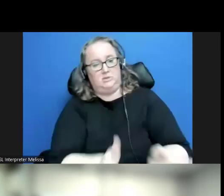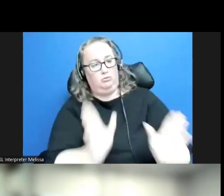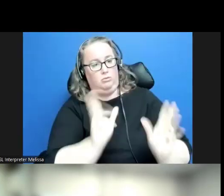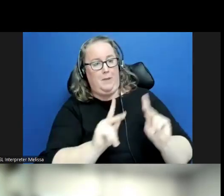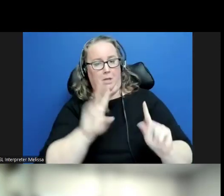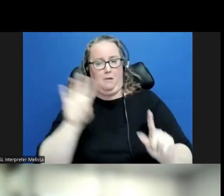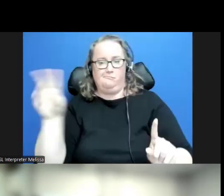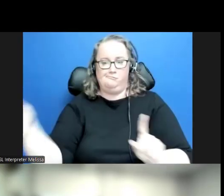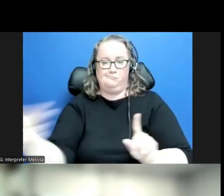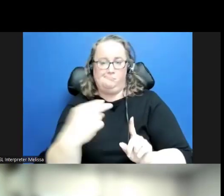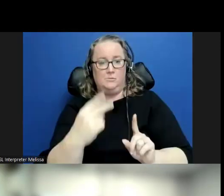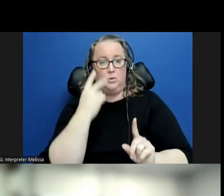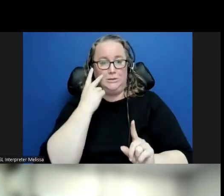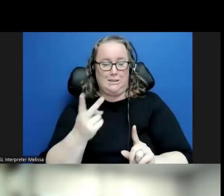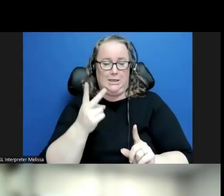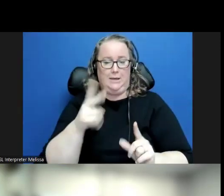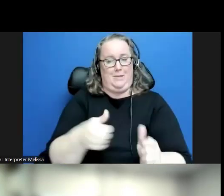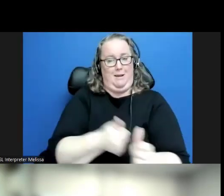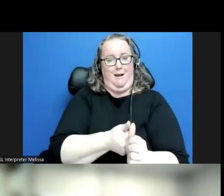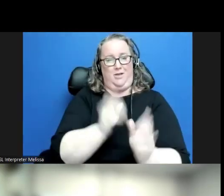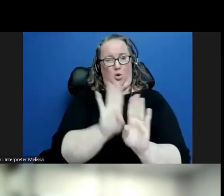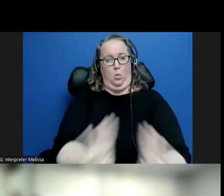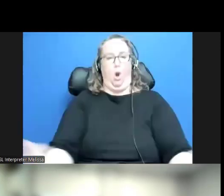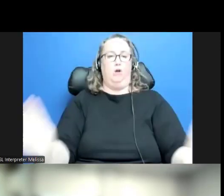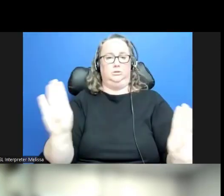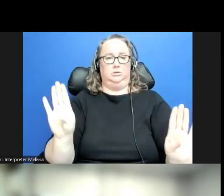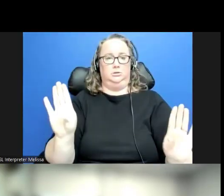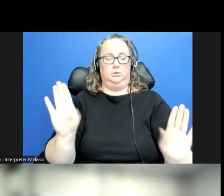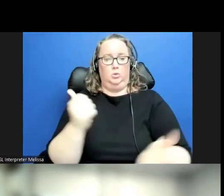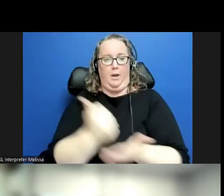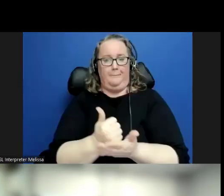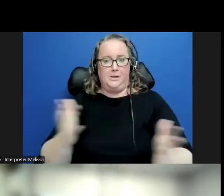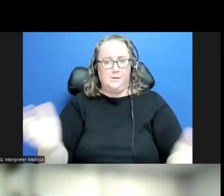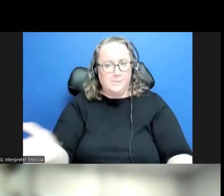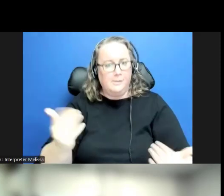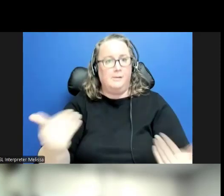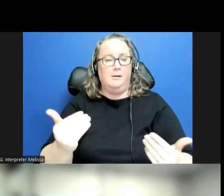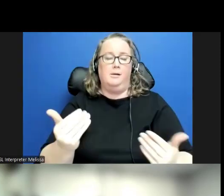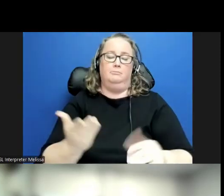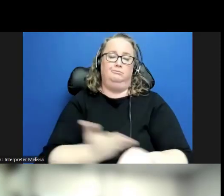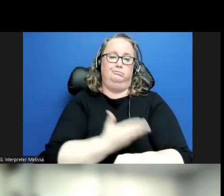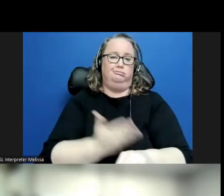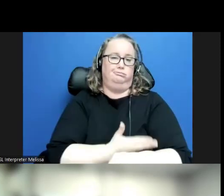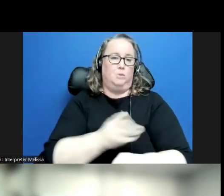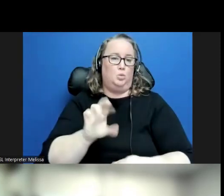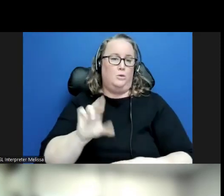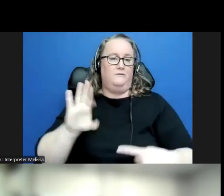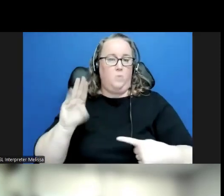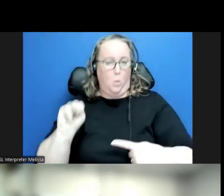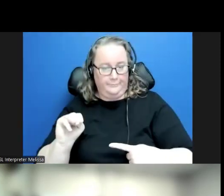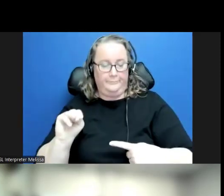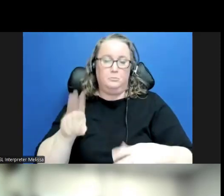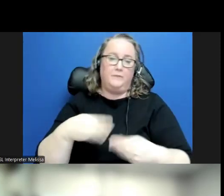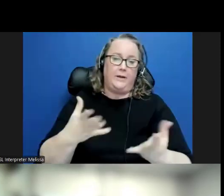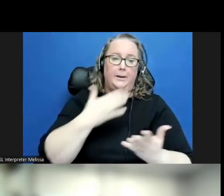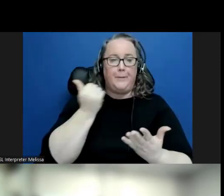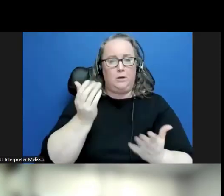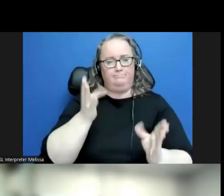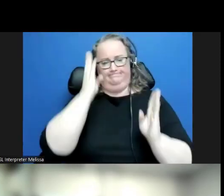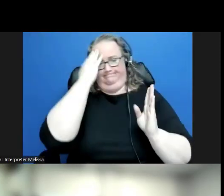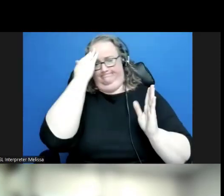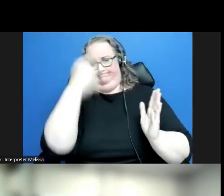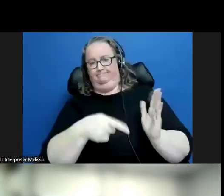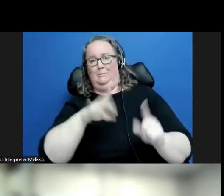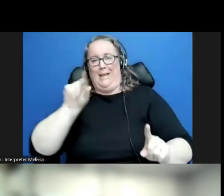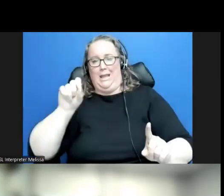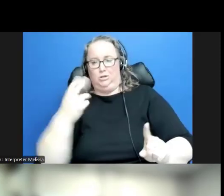view behind Bridgewater's walls that have spurred significant reforms and provided greater awareness of Bridgewater,